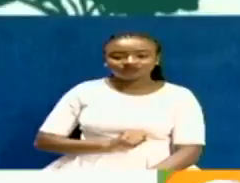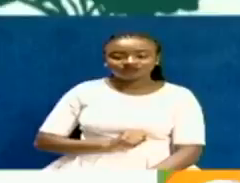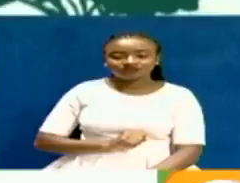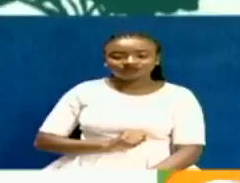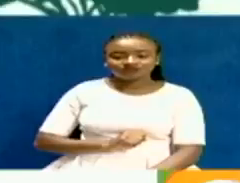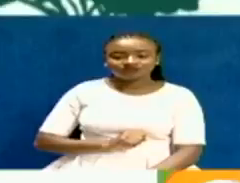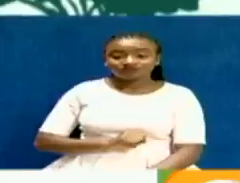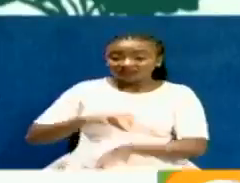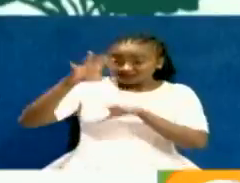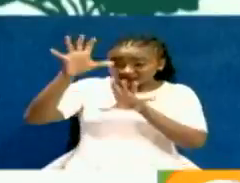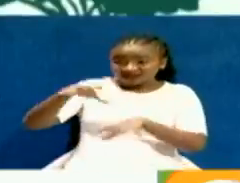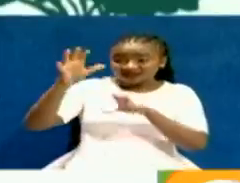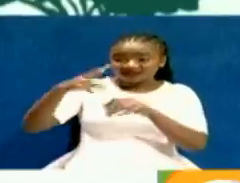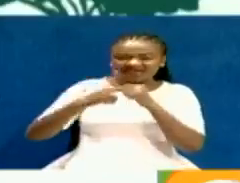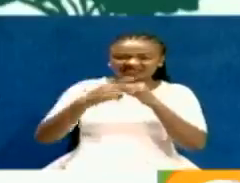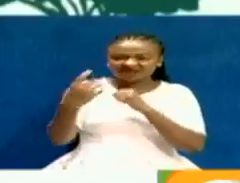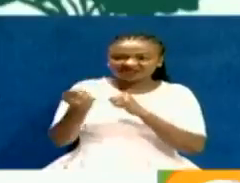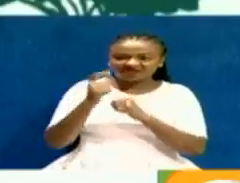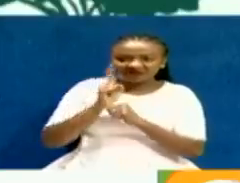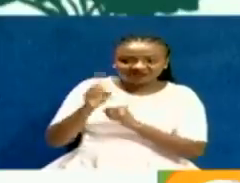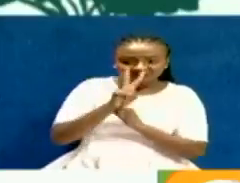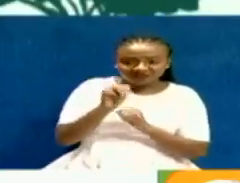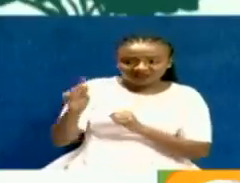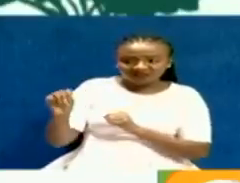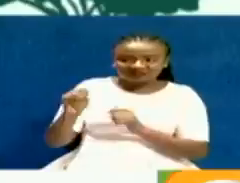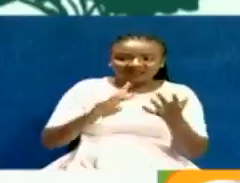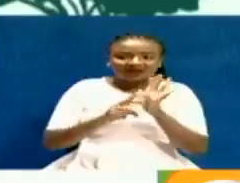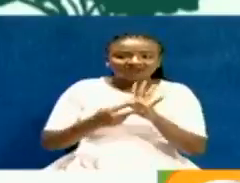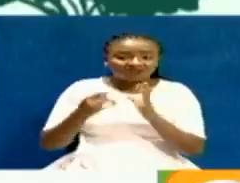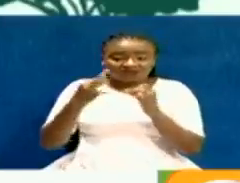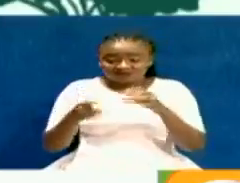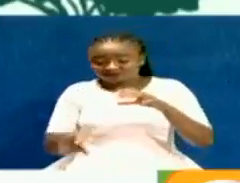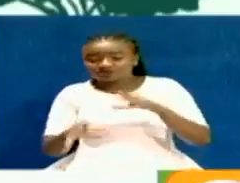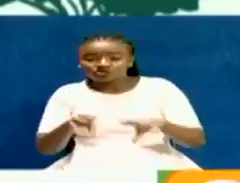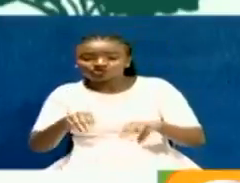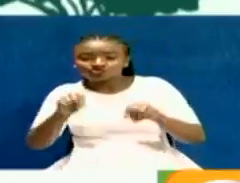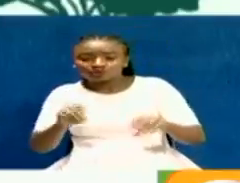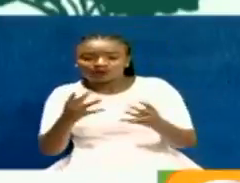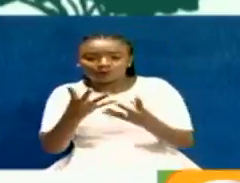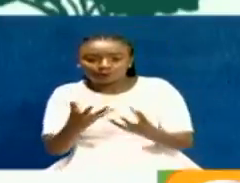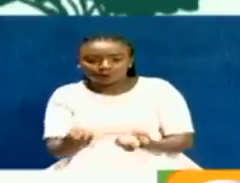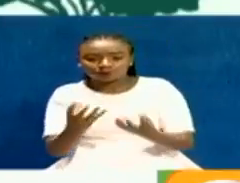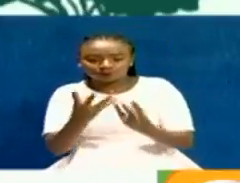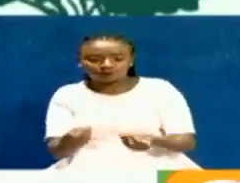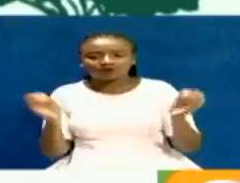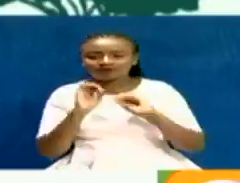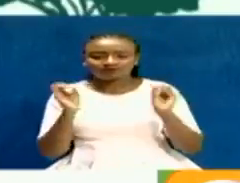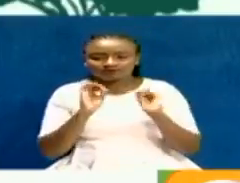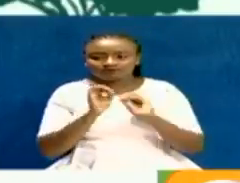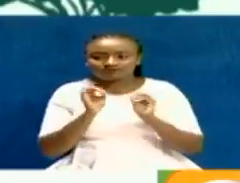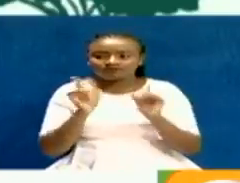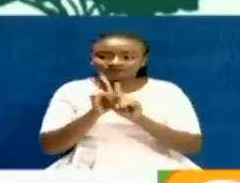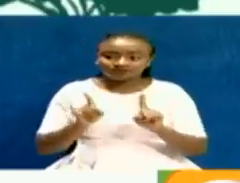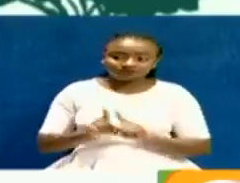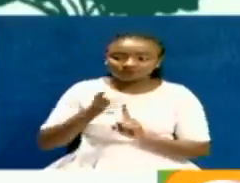A rainfall amount of 75 millimeters means, assuming there is no absorption in the soil, an area of 1 square meter receiving